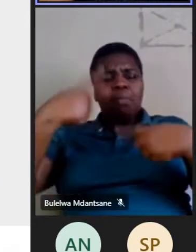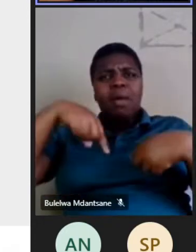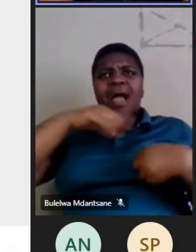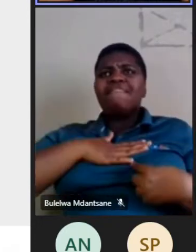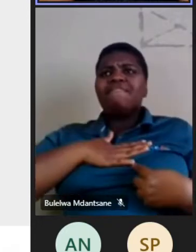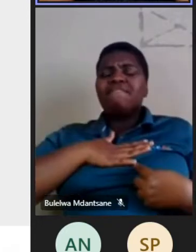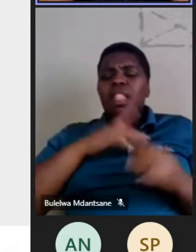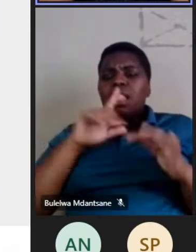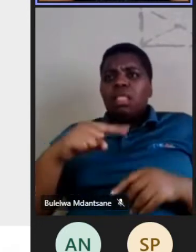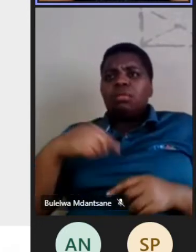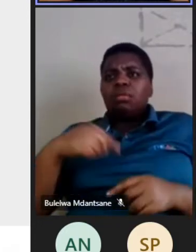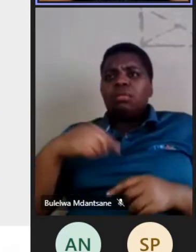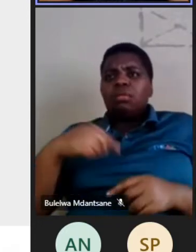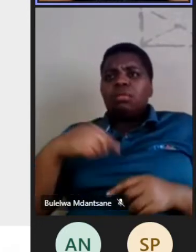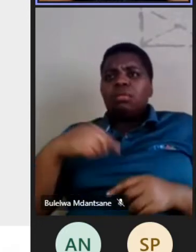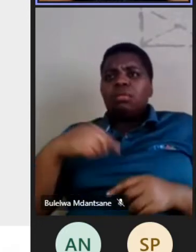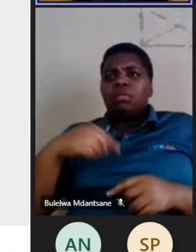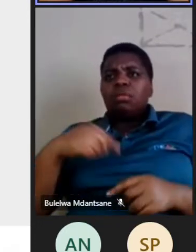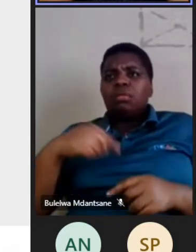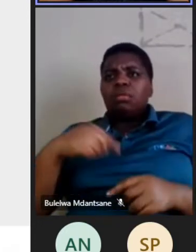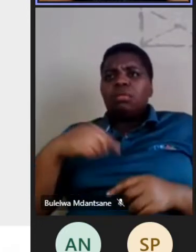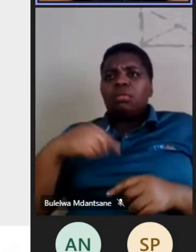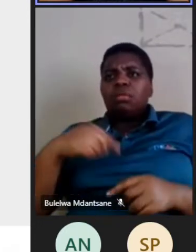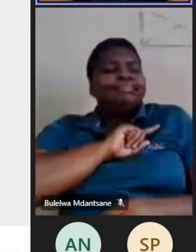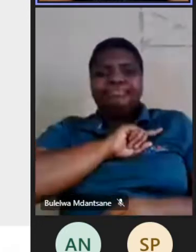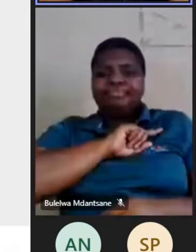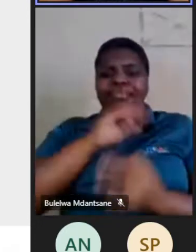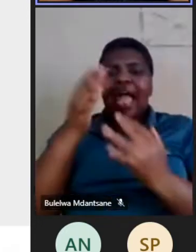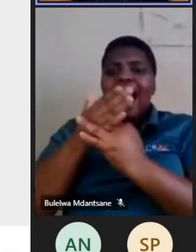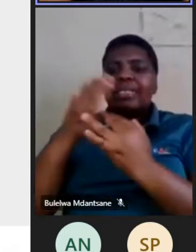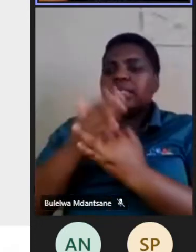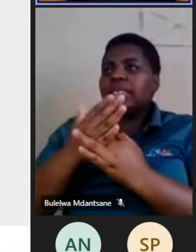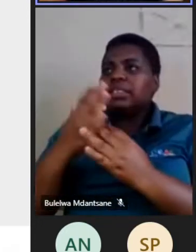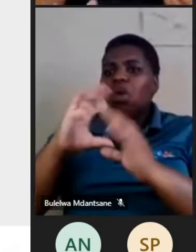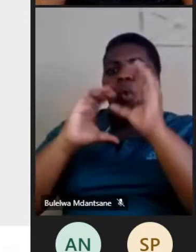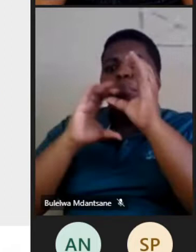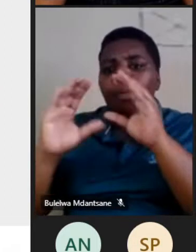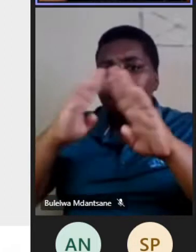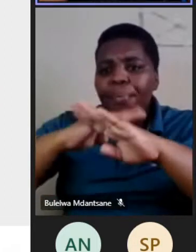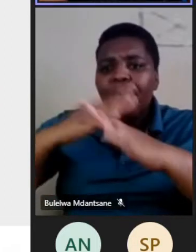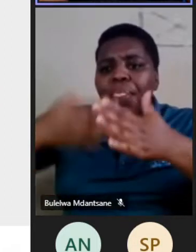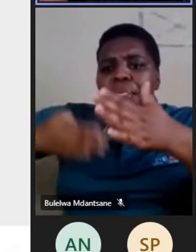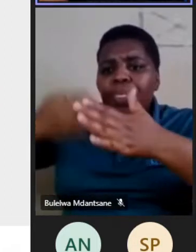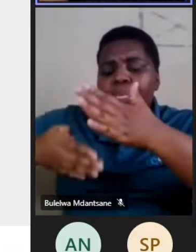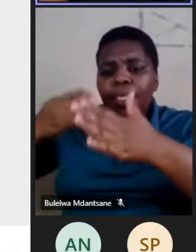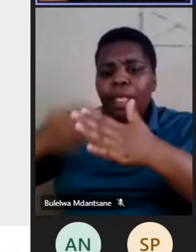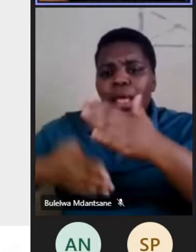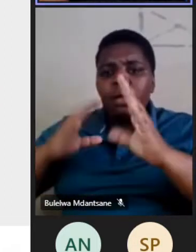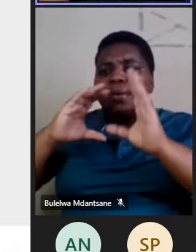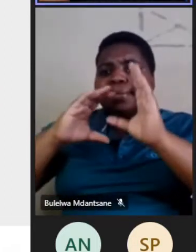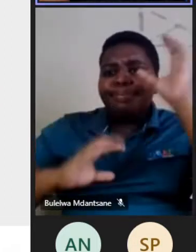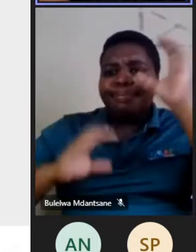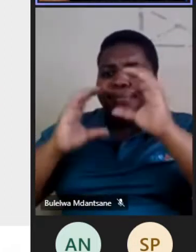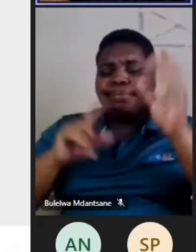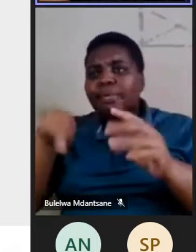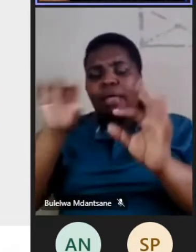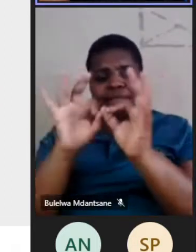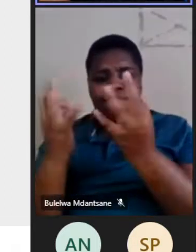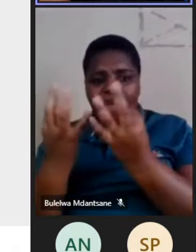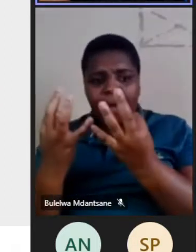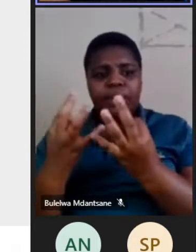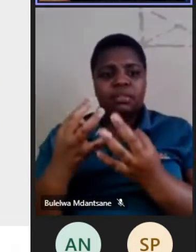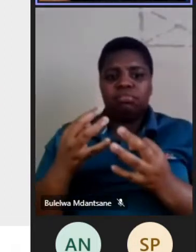now, I don't have access to my certificate, my ability to seek work is now delayed, or